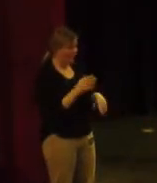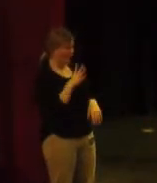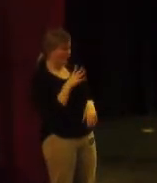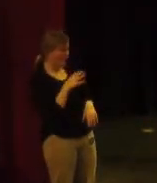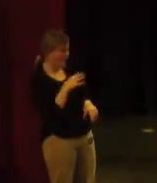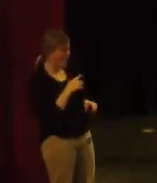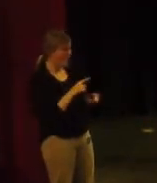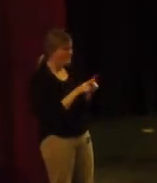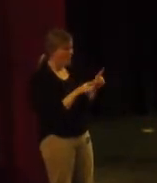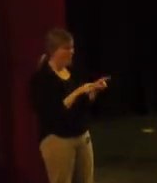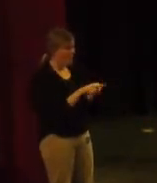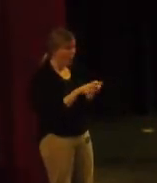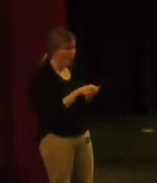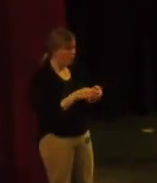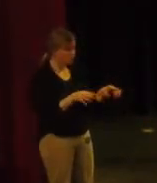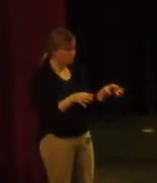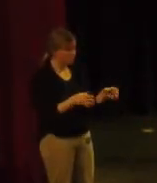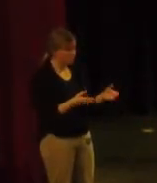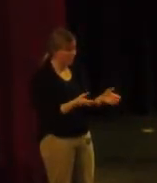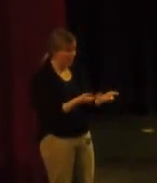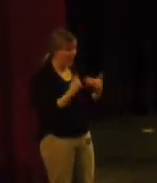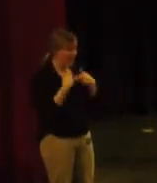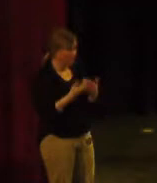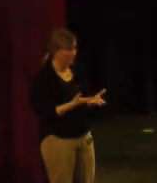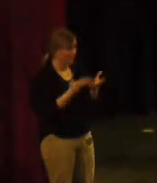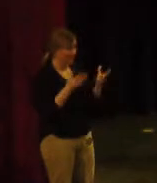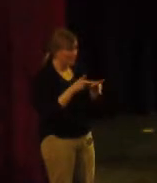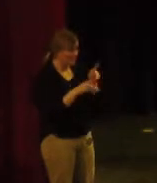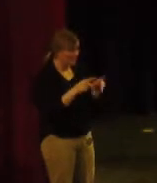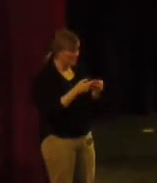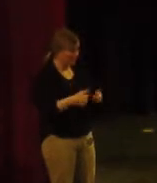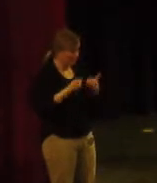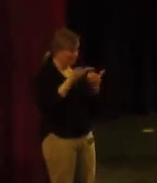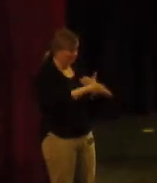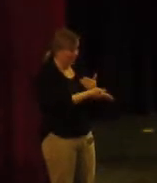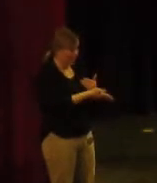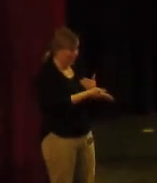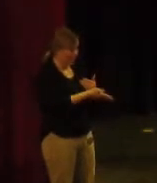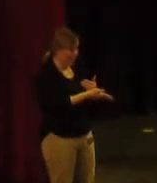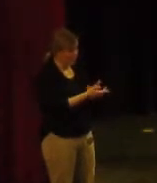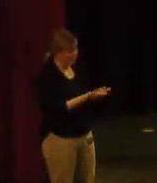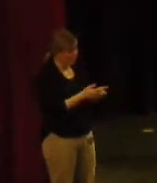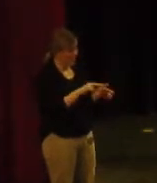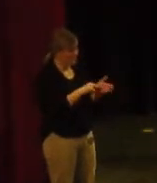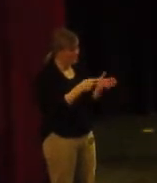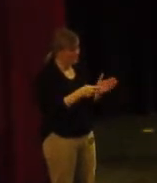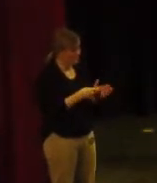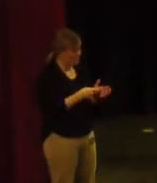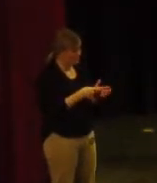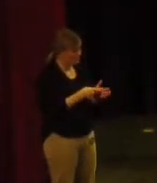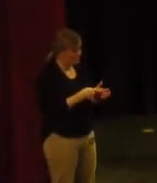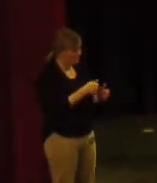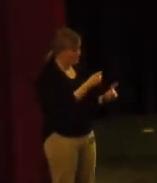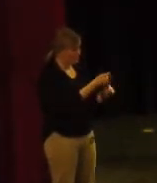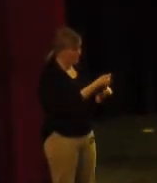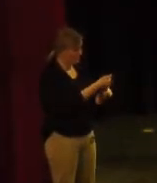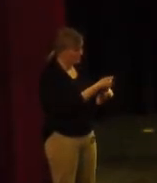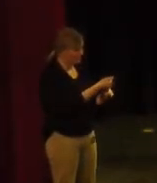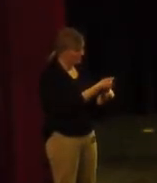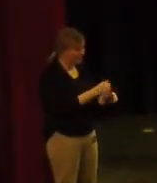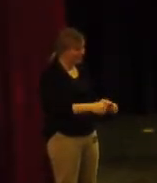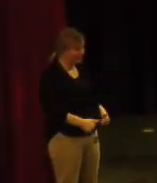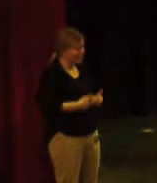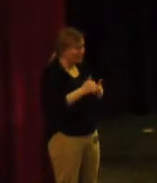realize is they acquired a lot of people at the same time. And the people that were acquired were people that were used to living as Mexicans, not